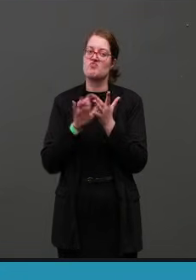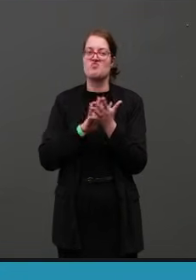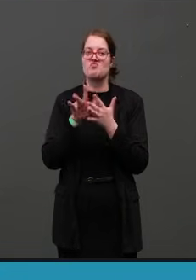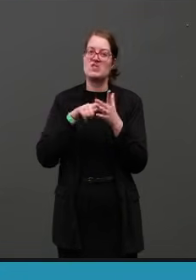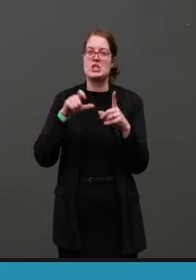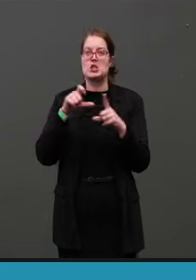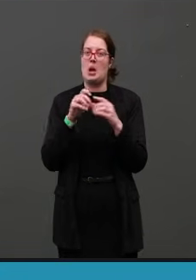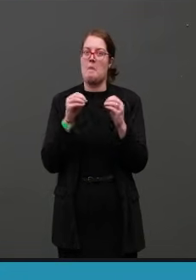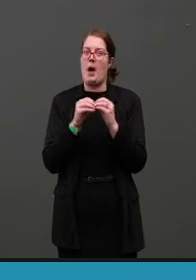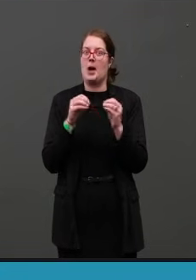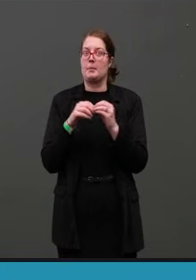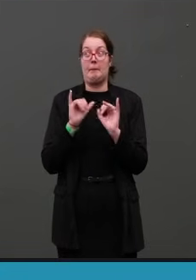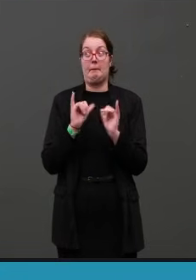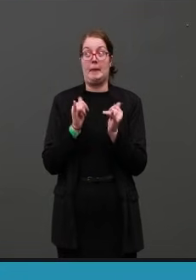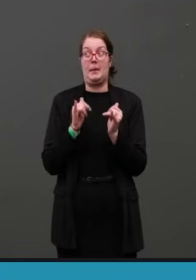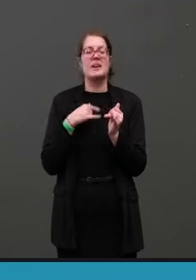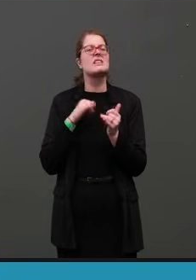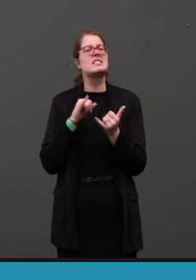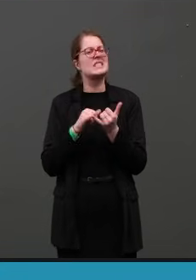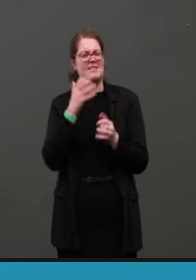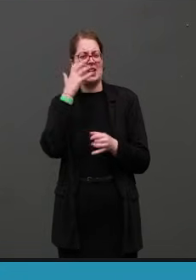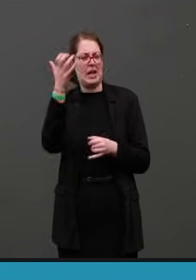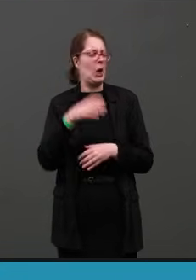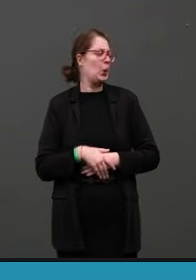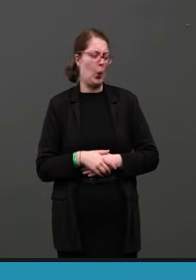But not Stephen King.